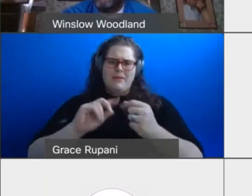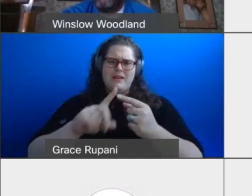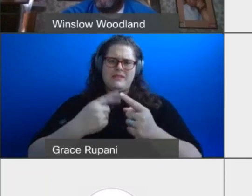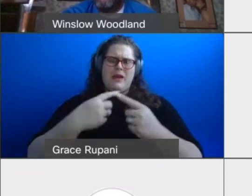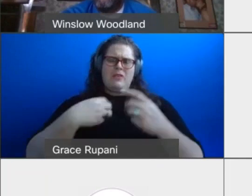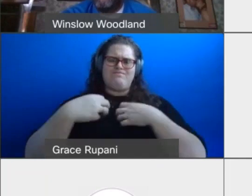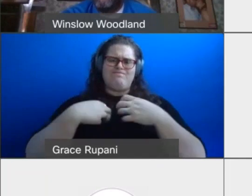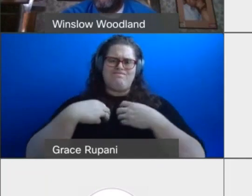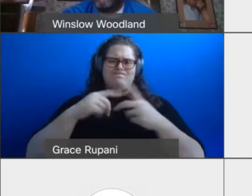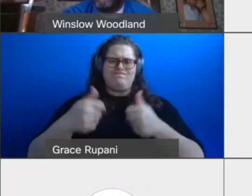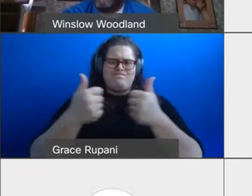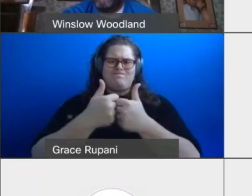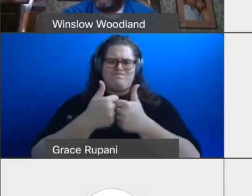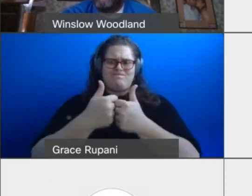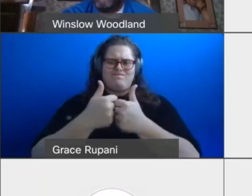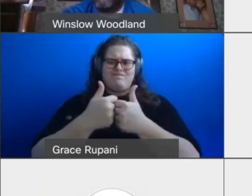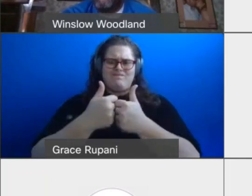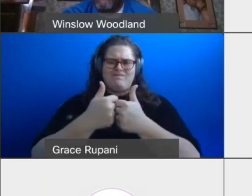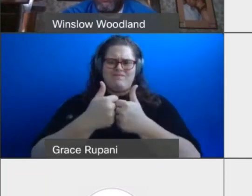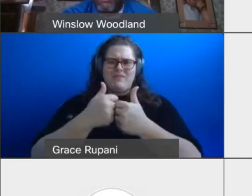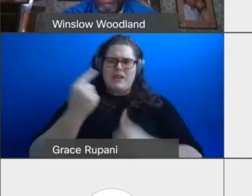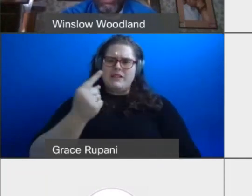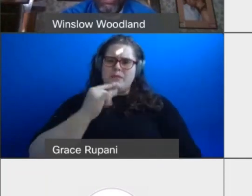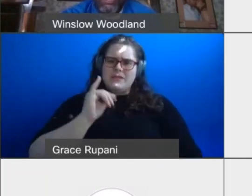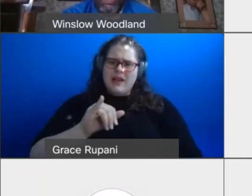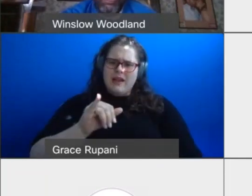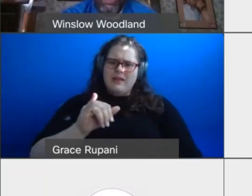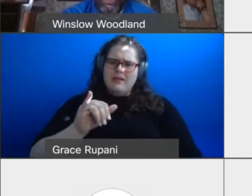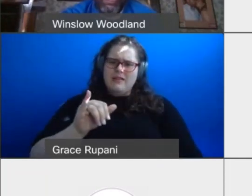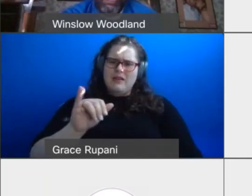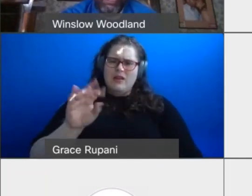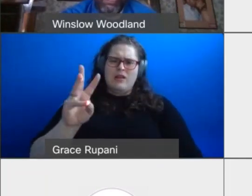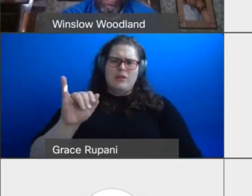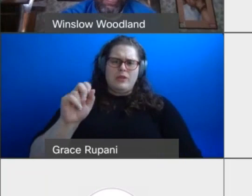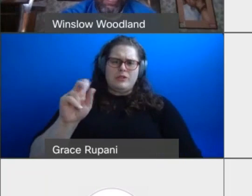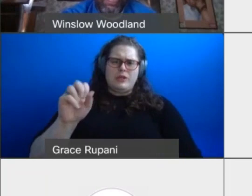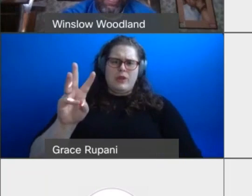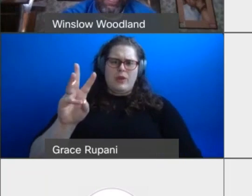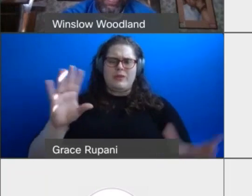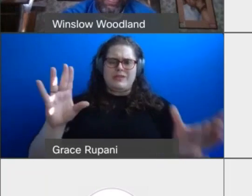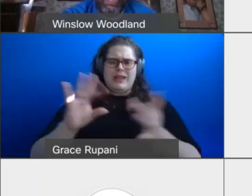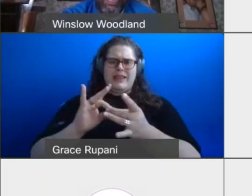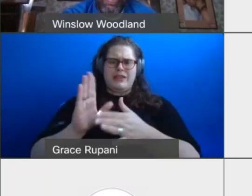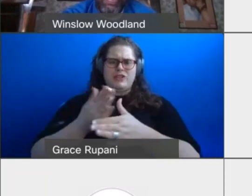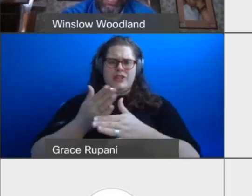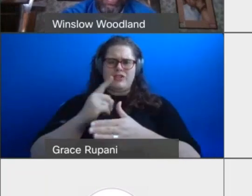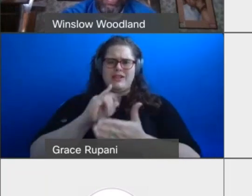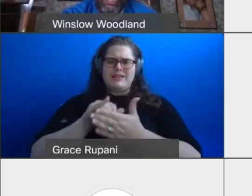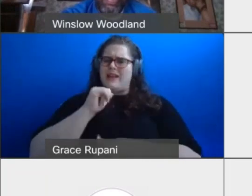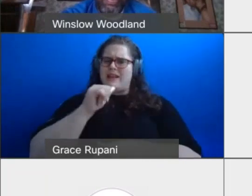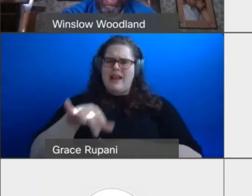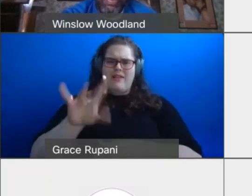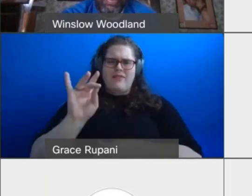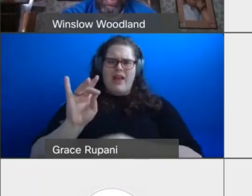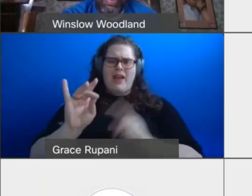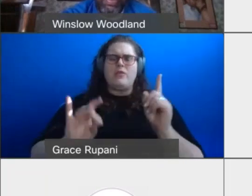It says the link shared by Winslow says not found. I shared an updated link, Director Reese,